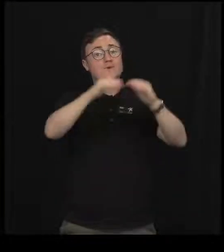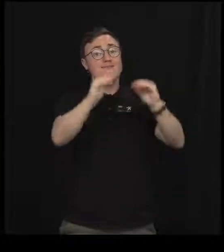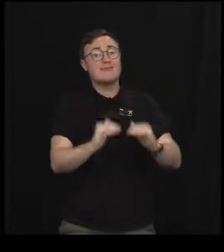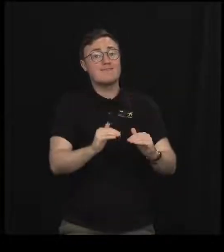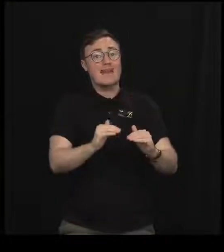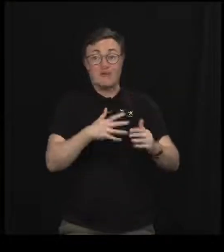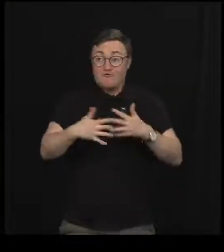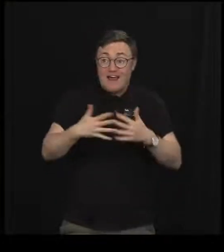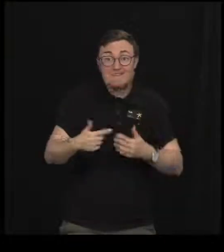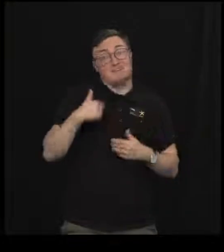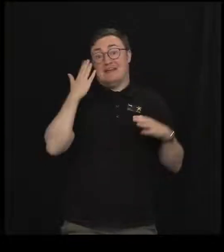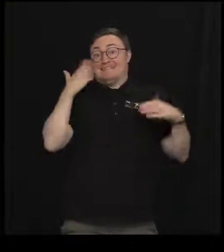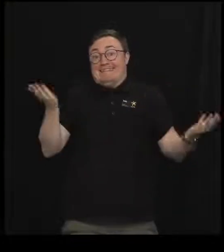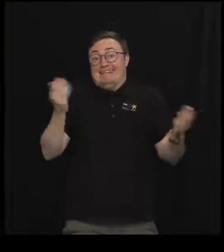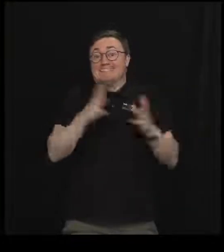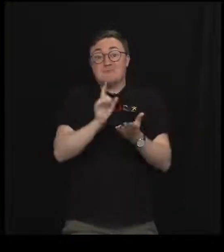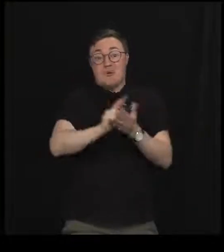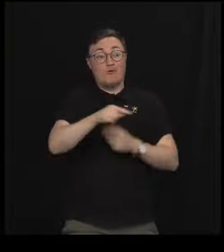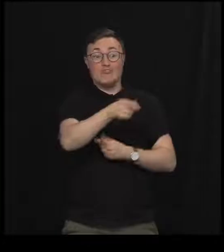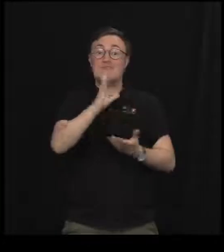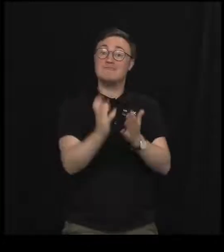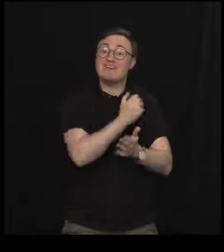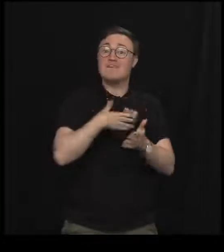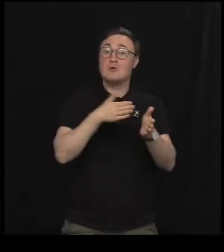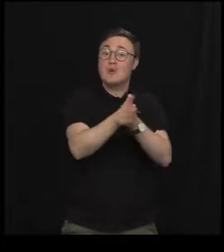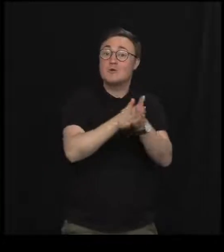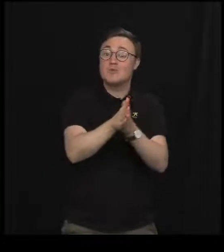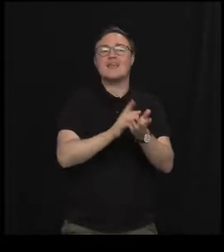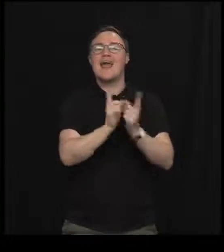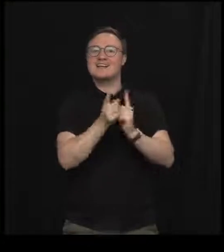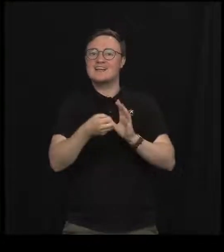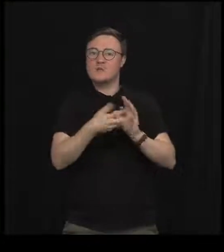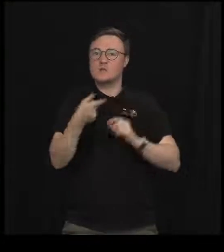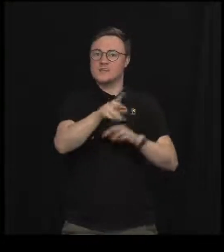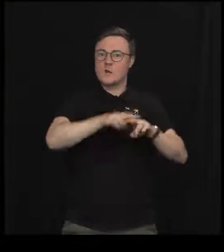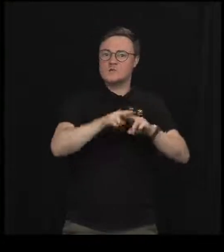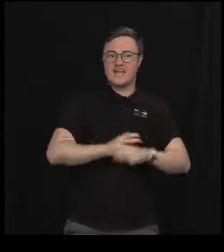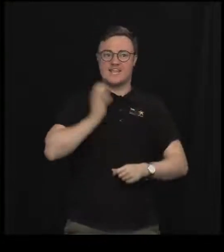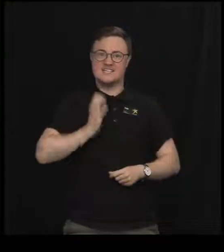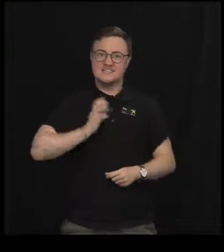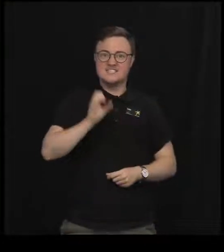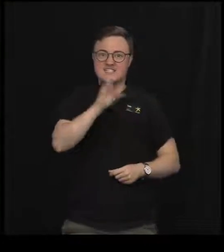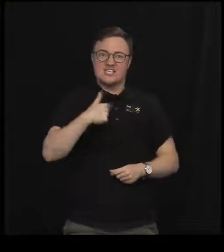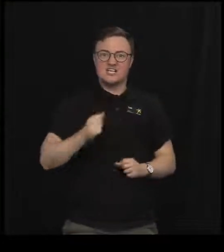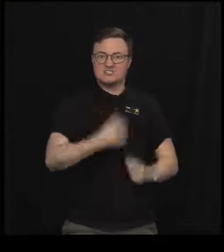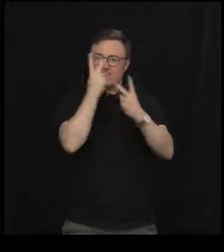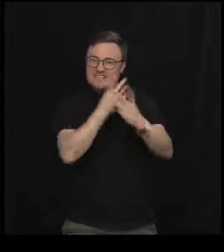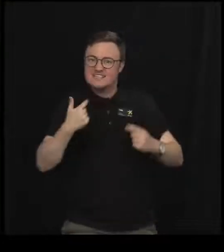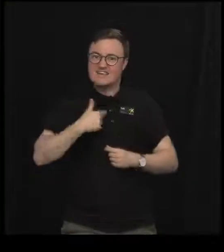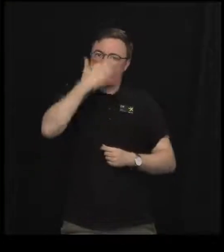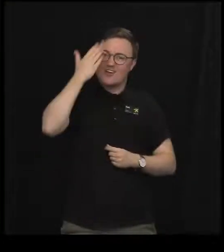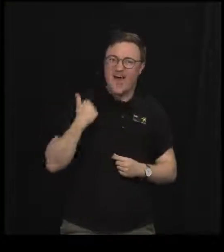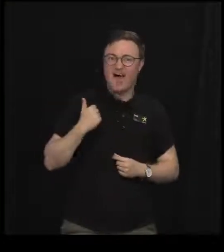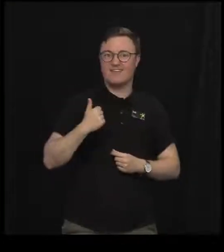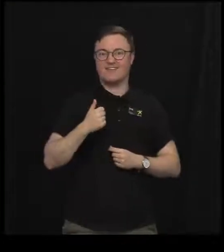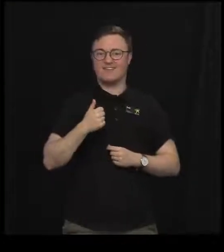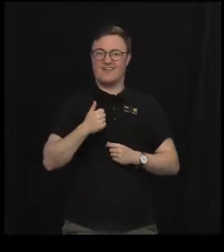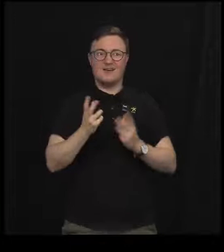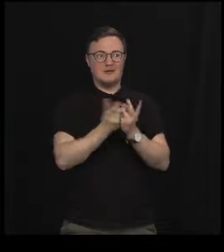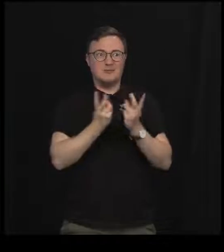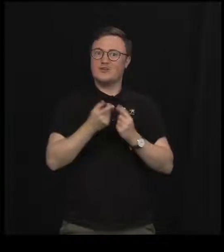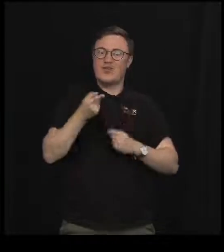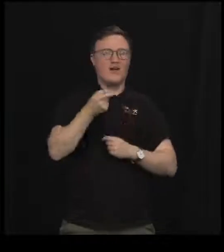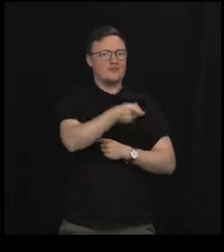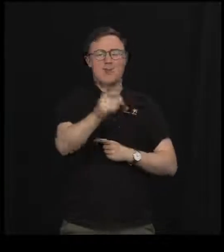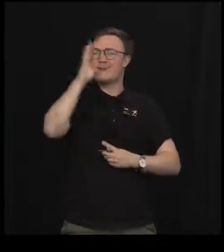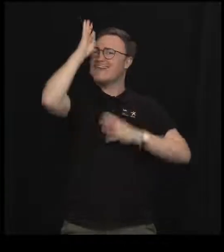don't know why. Maybe they want to shine more, maybe because they're struggling more in life, they are just brimming with